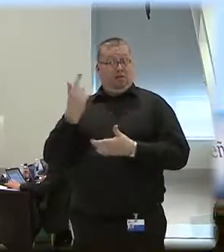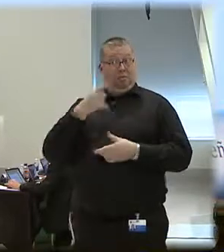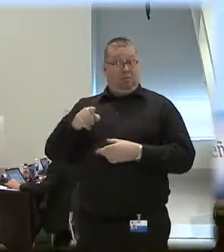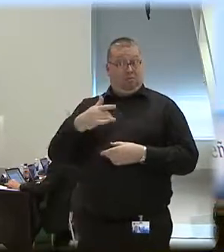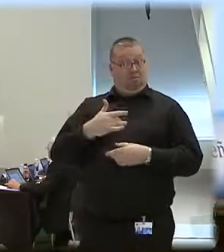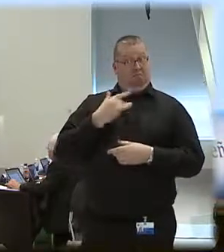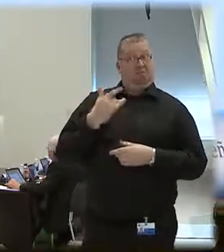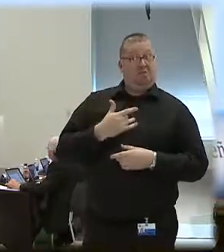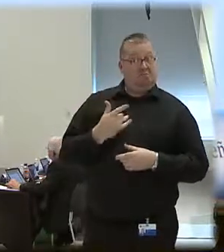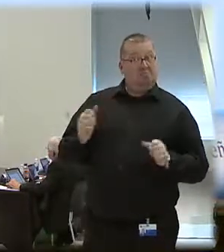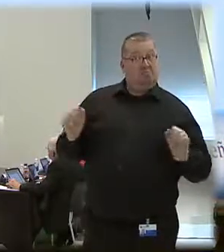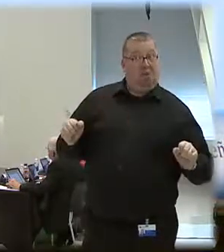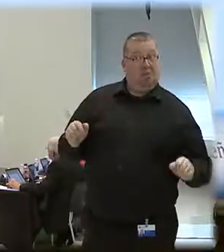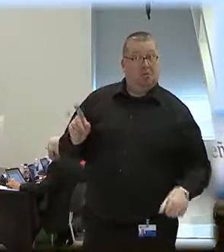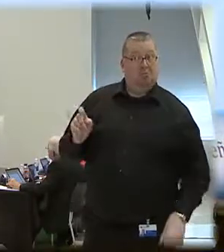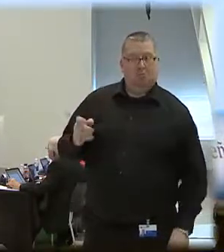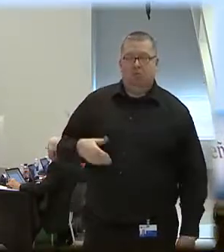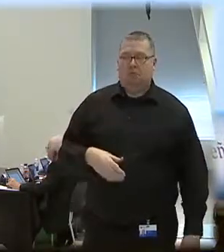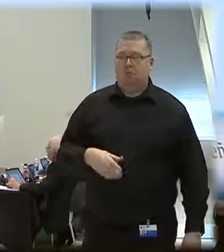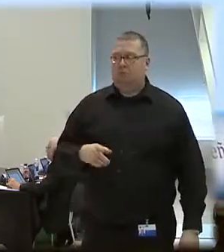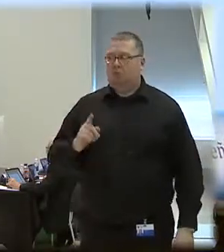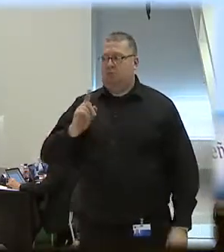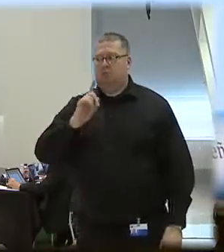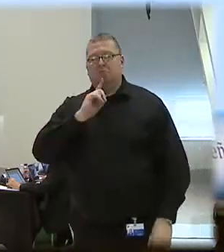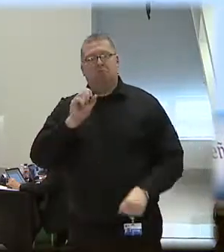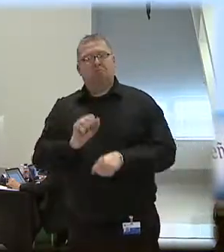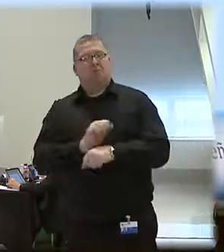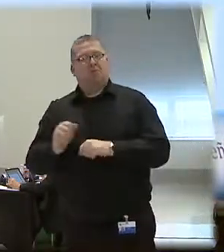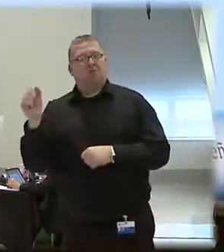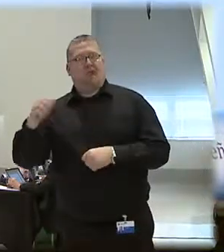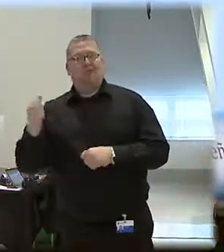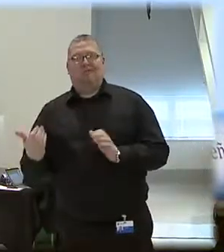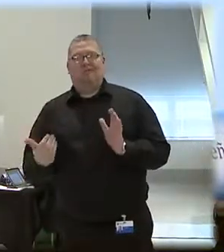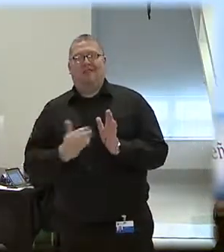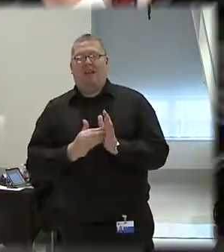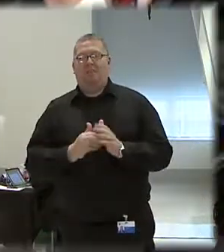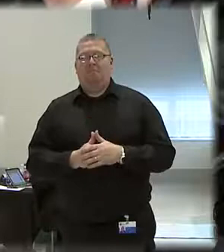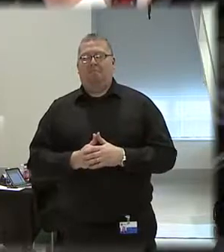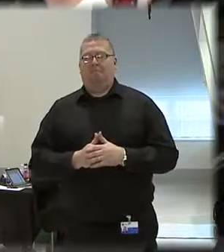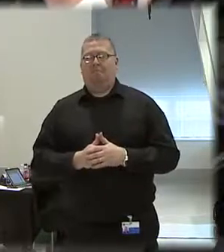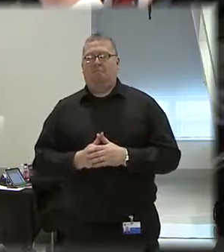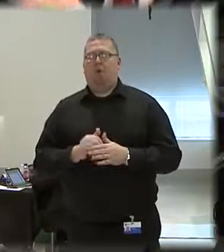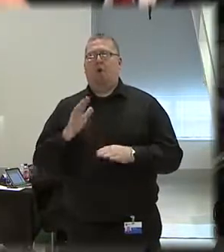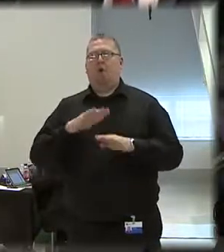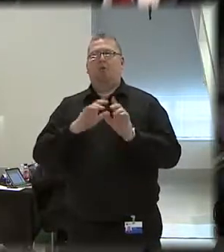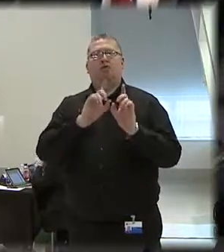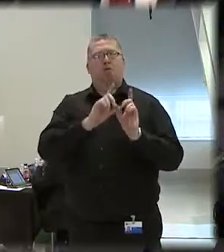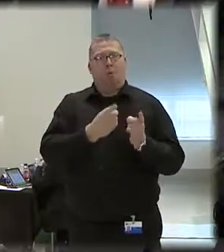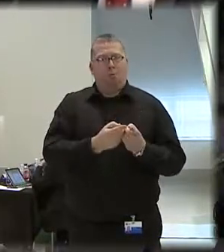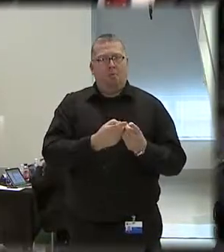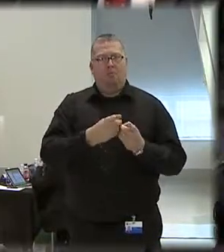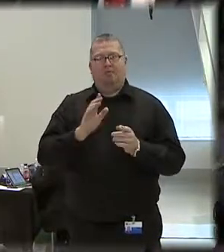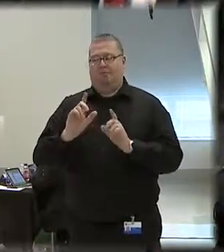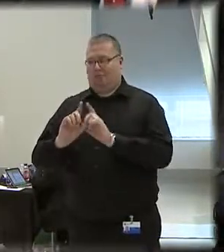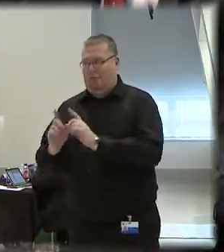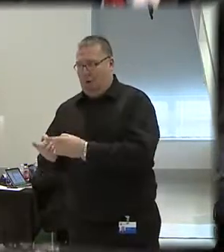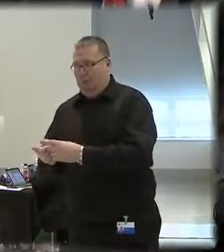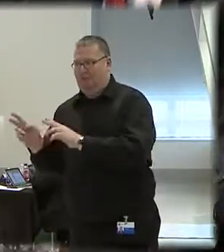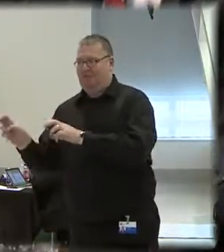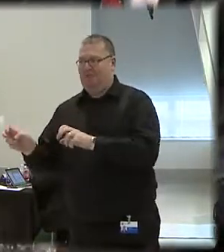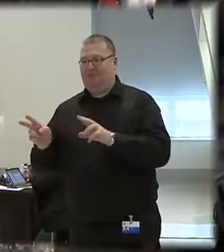you'd see viable? Yes. Again, it's on a department by department issue